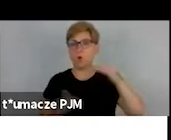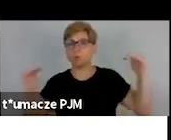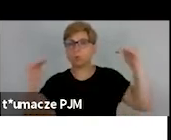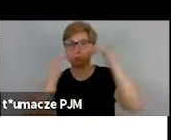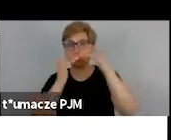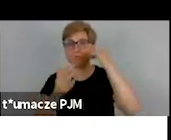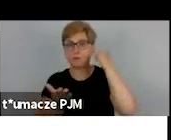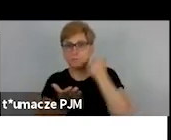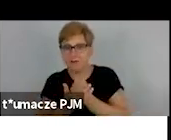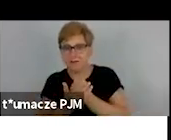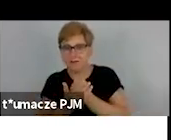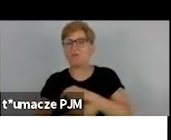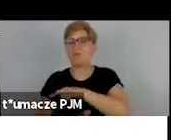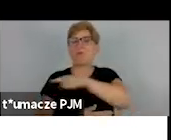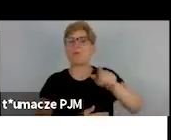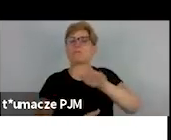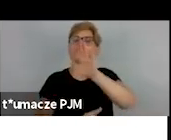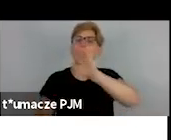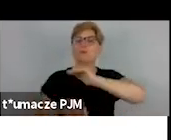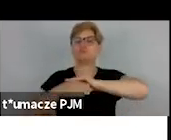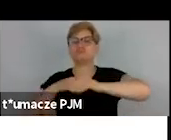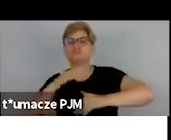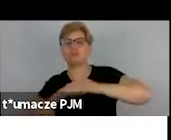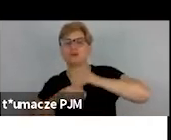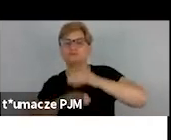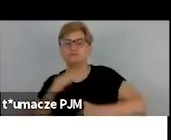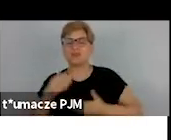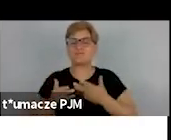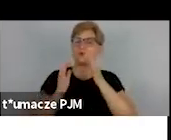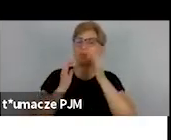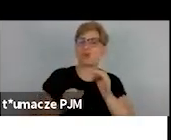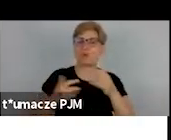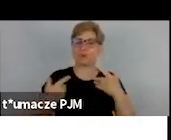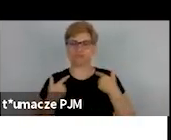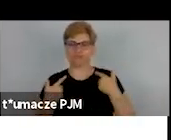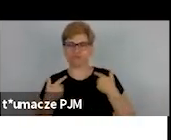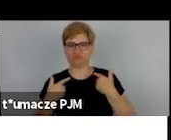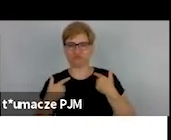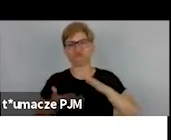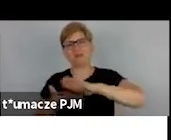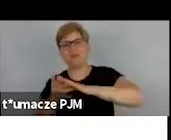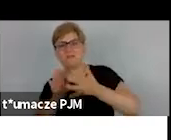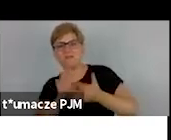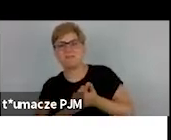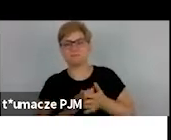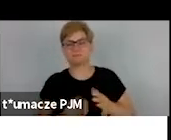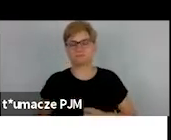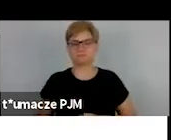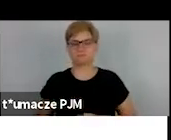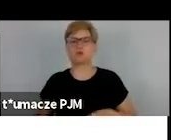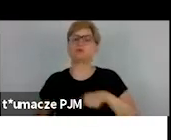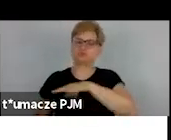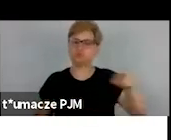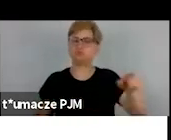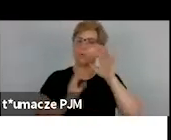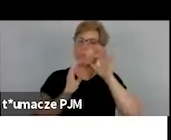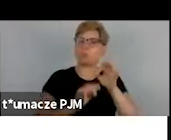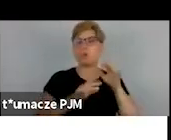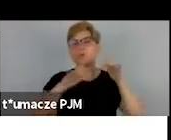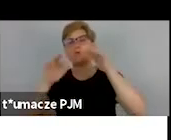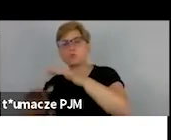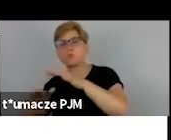democracy. If you have fundamentally anti-democratic families, you have a hard time building democracy in society. Next